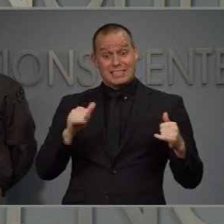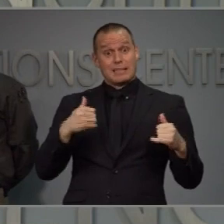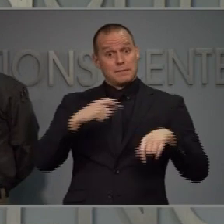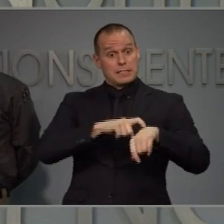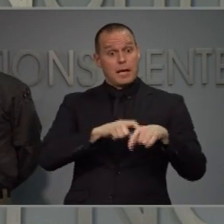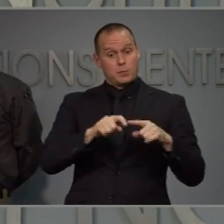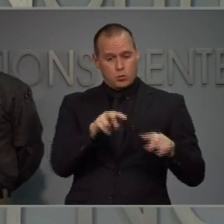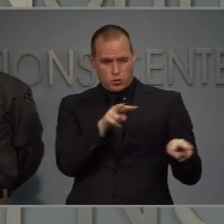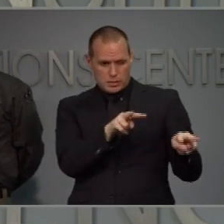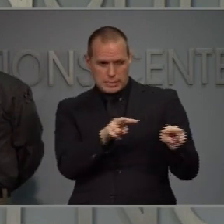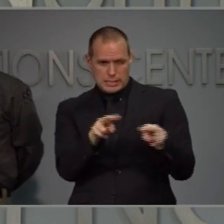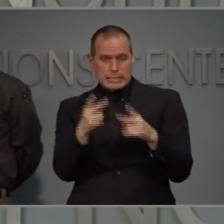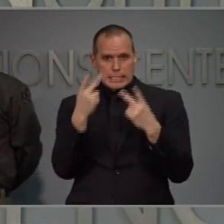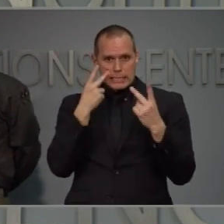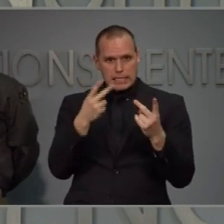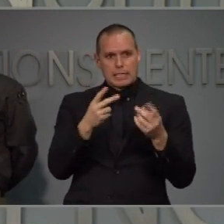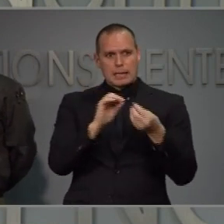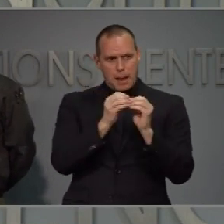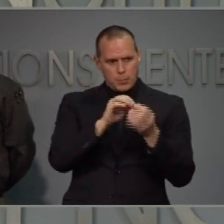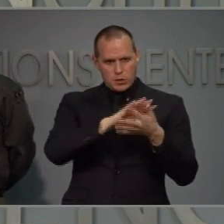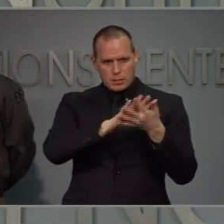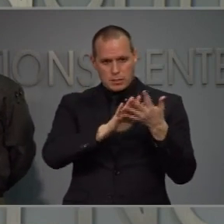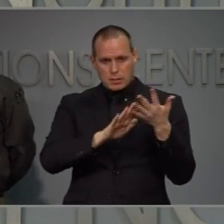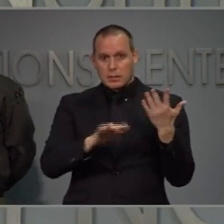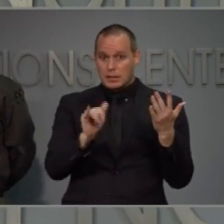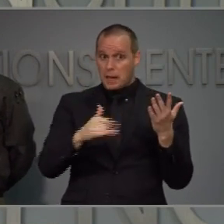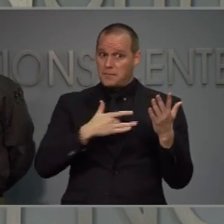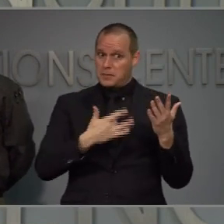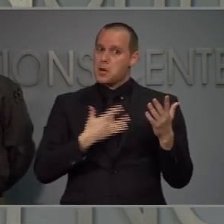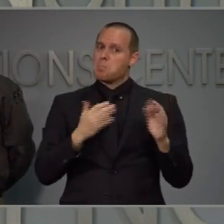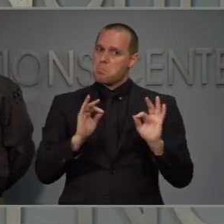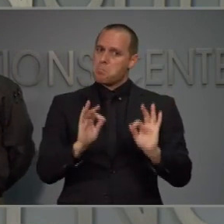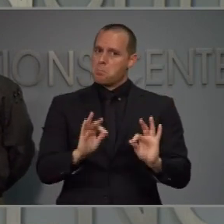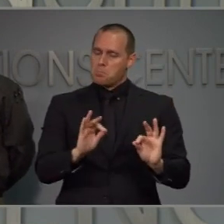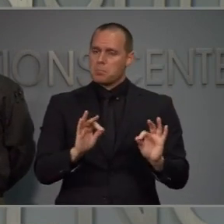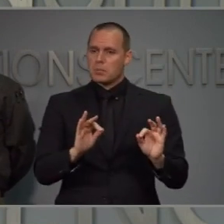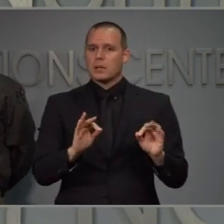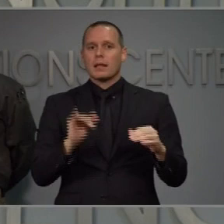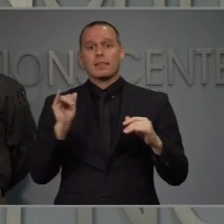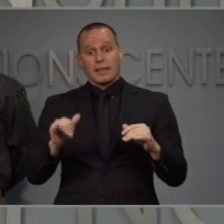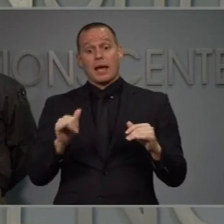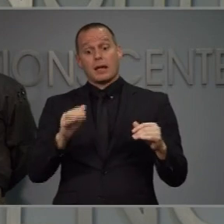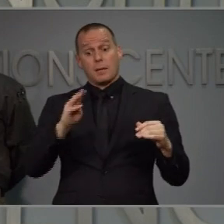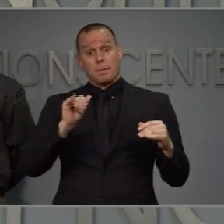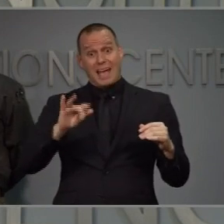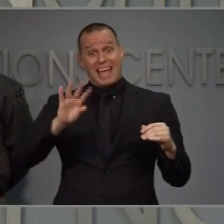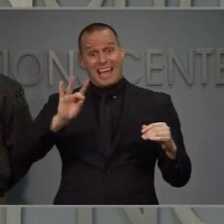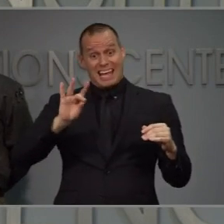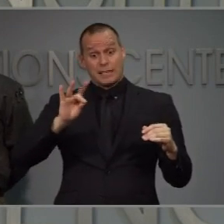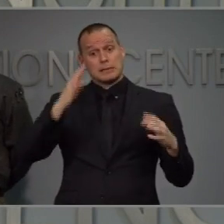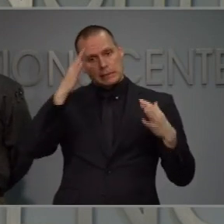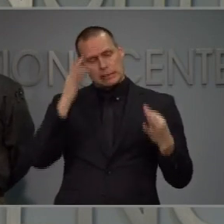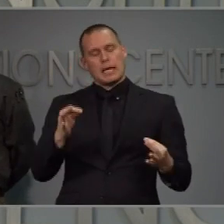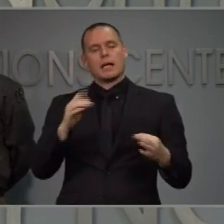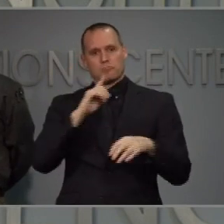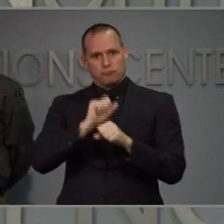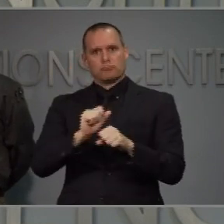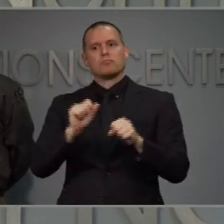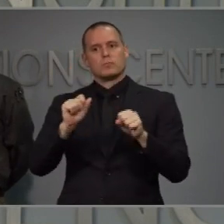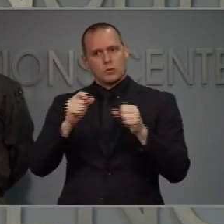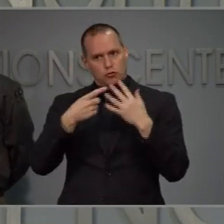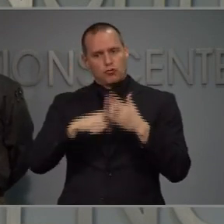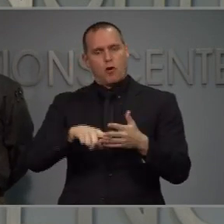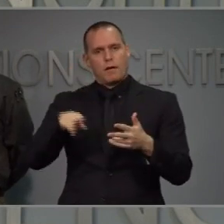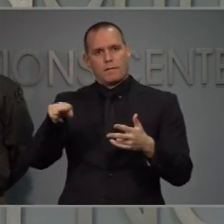from these indicators that she just talked about to determine whether we can enter into phase 1 after